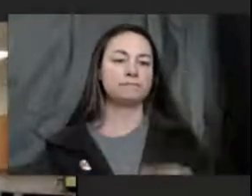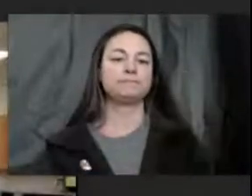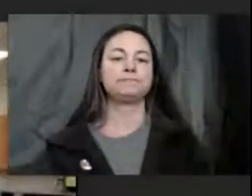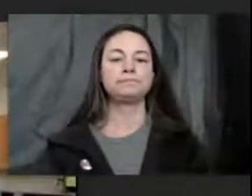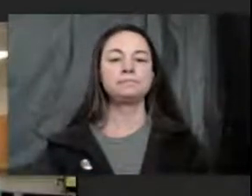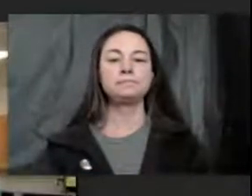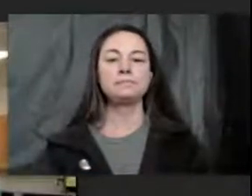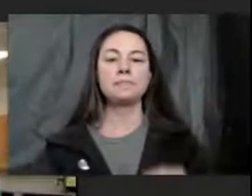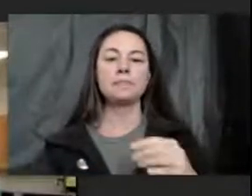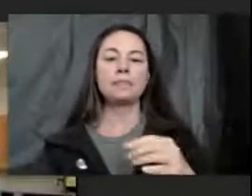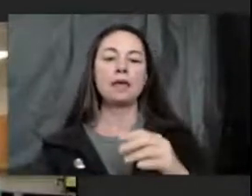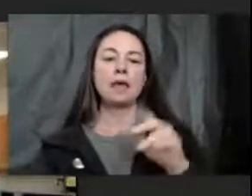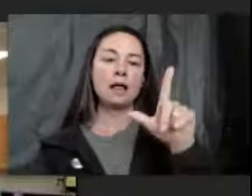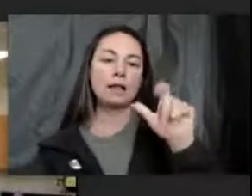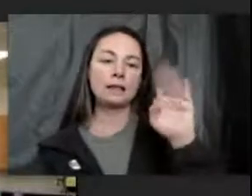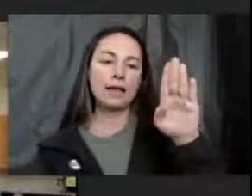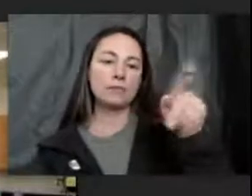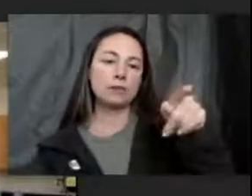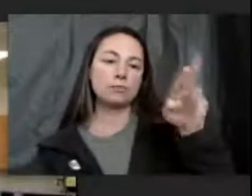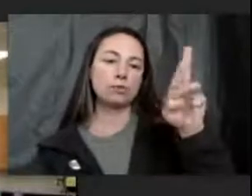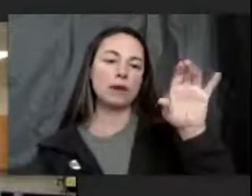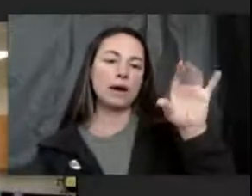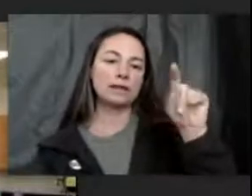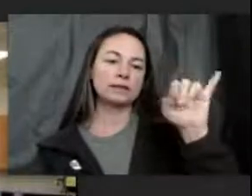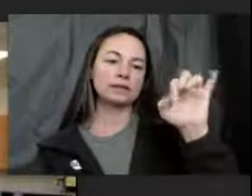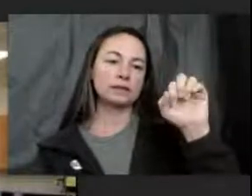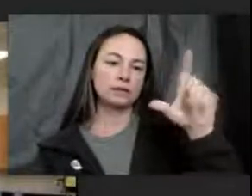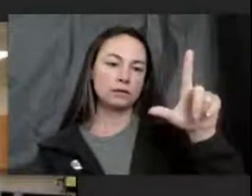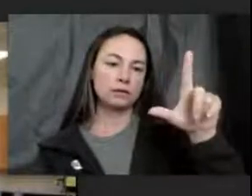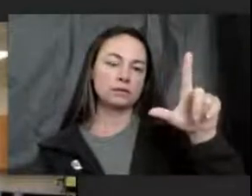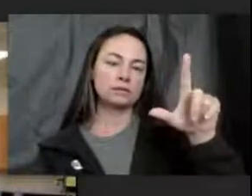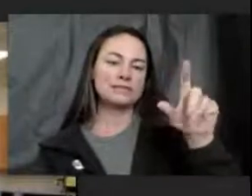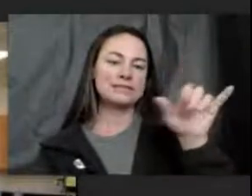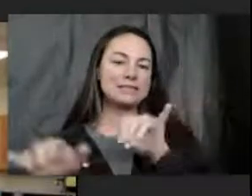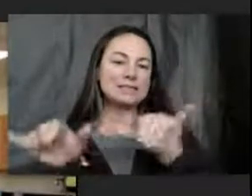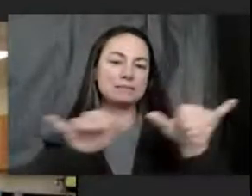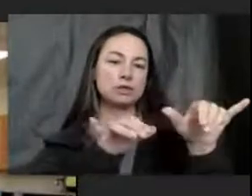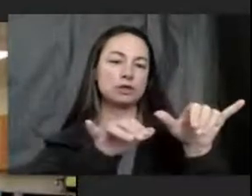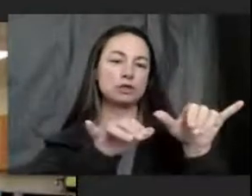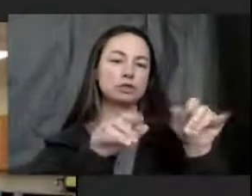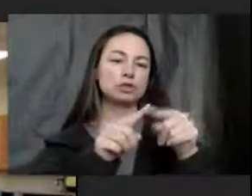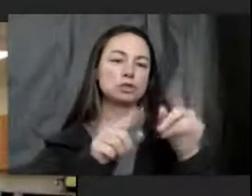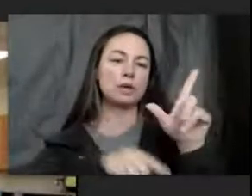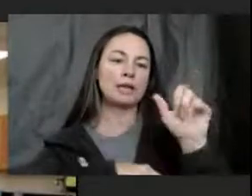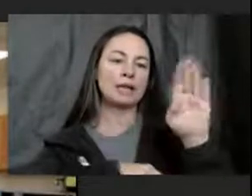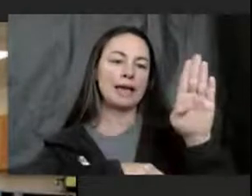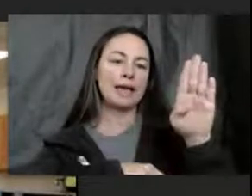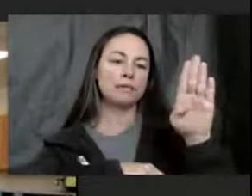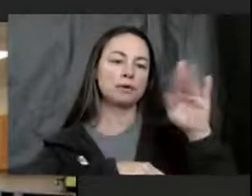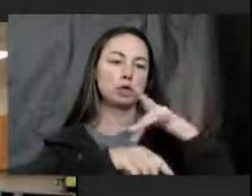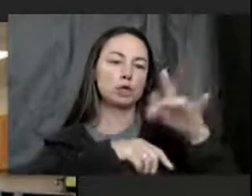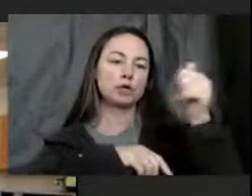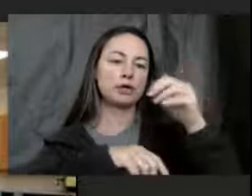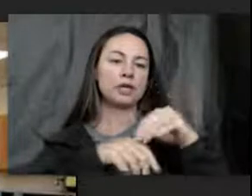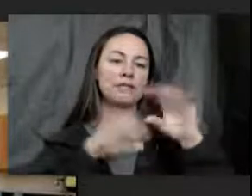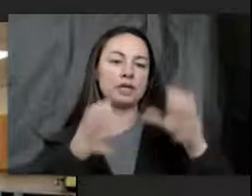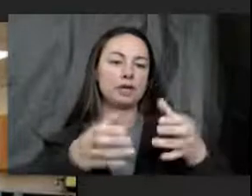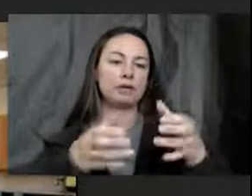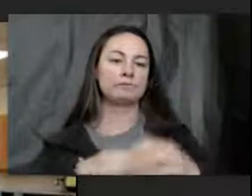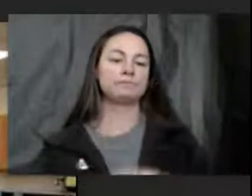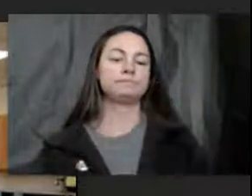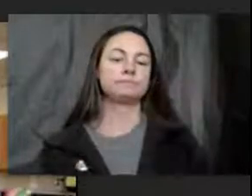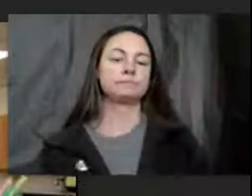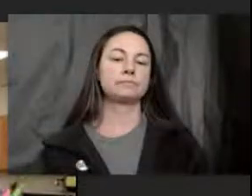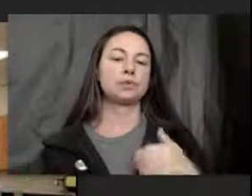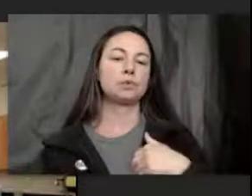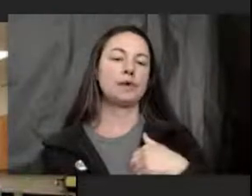right, our lab practical is really very simple. It's a very similar lab to one we've done earlier in the unit. We have our pile